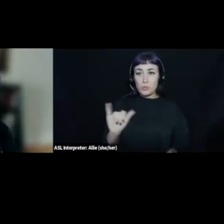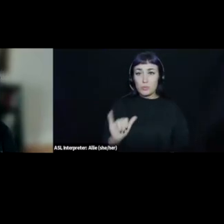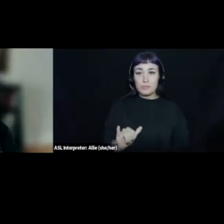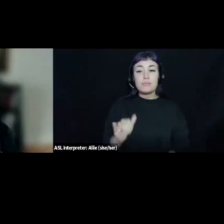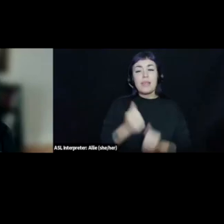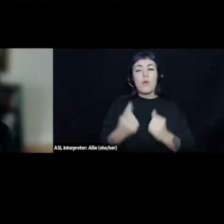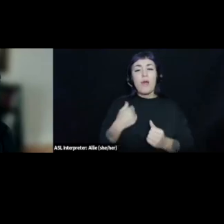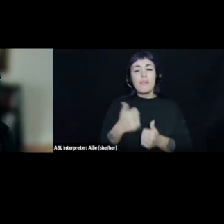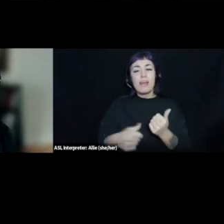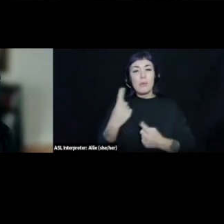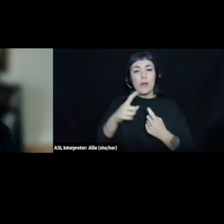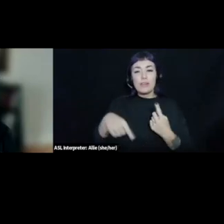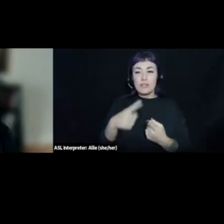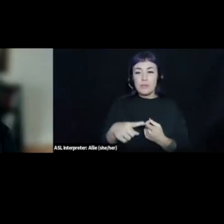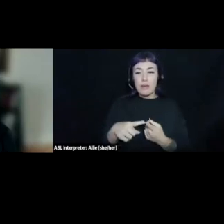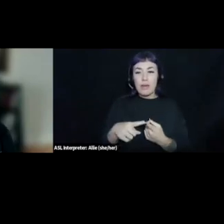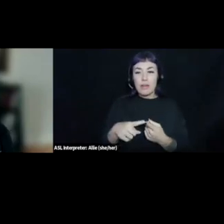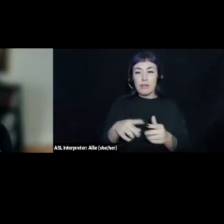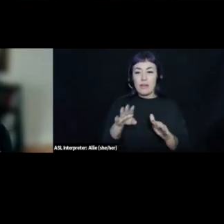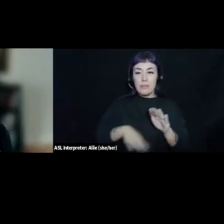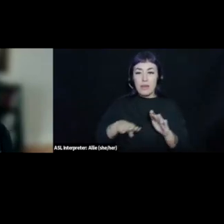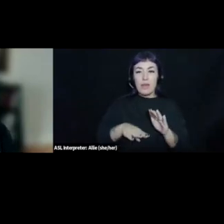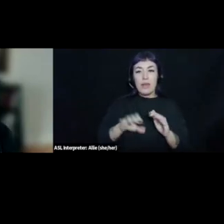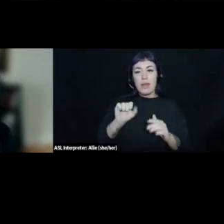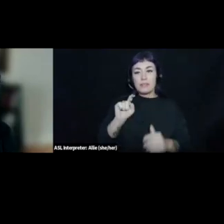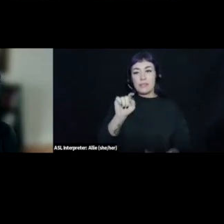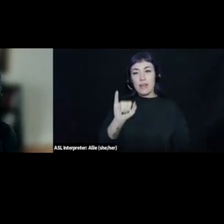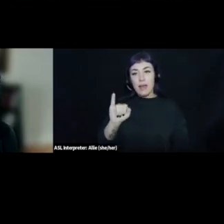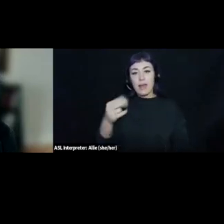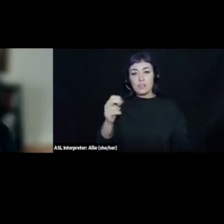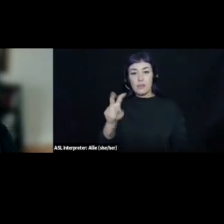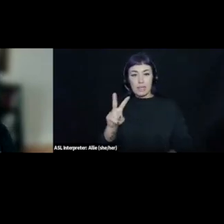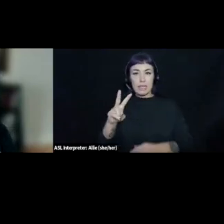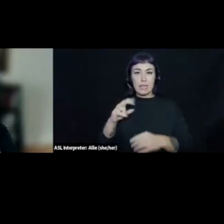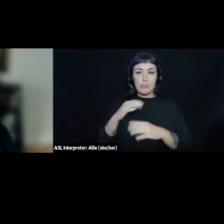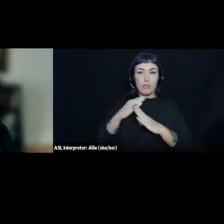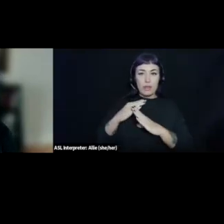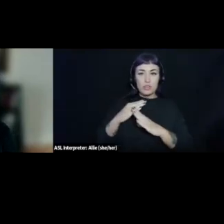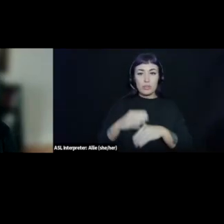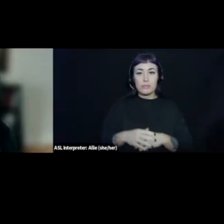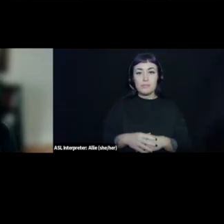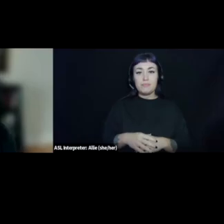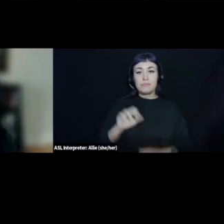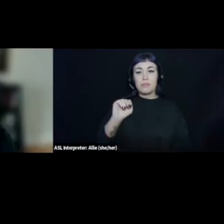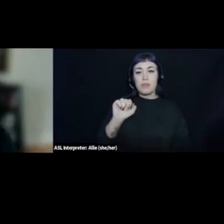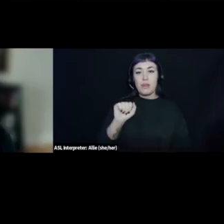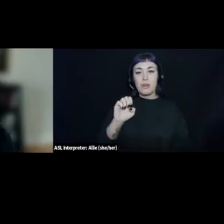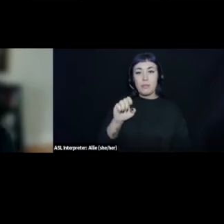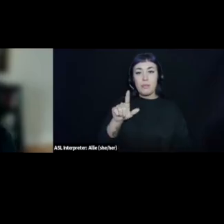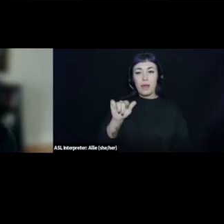Does anyone have any questions about like basic STI and HIV prevention before I move on? I have a quick question, actually. There's